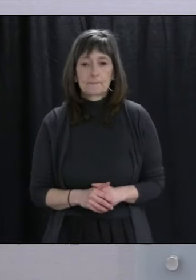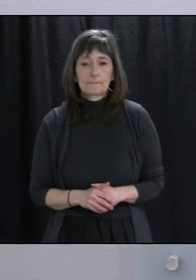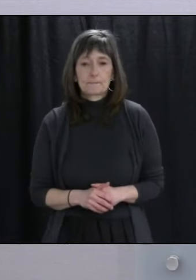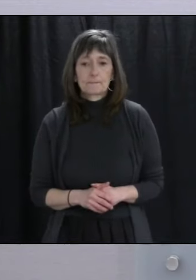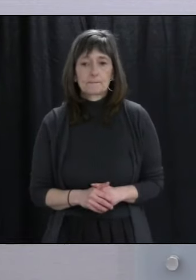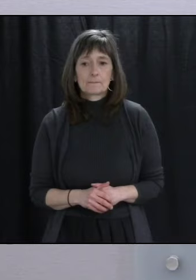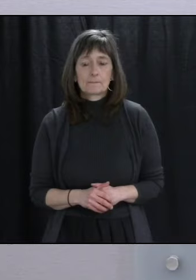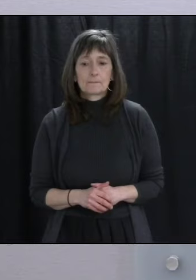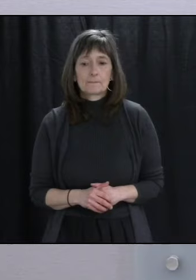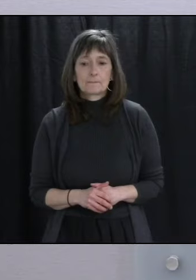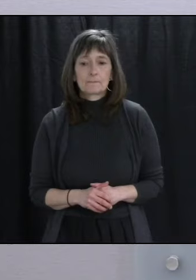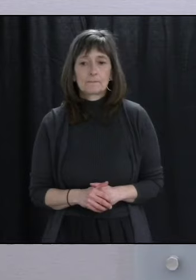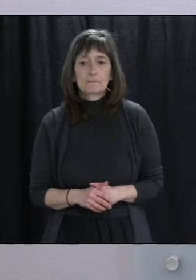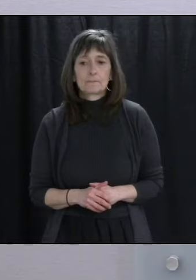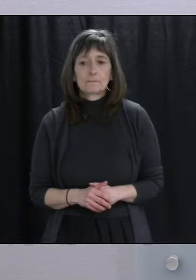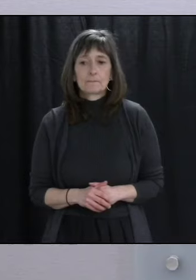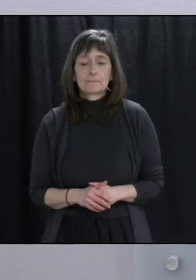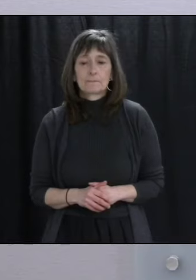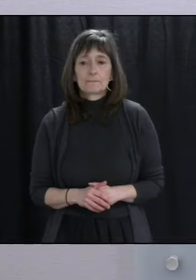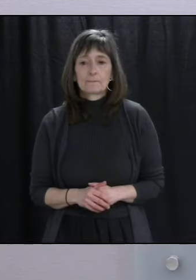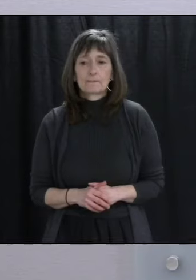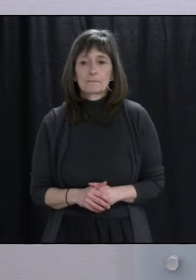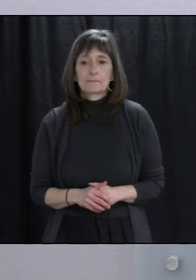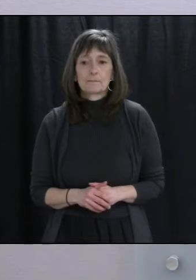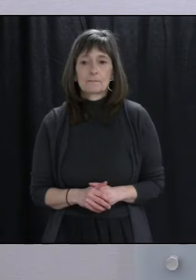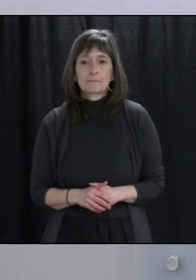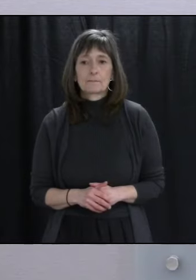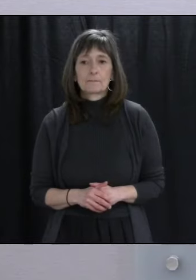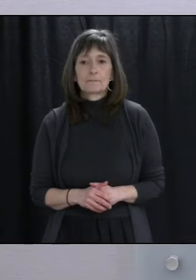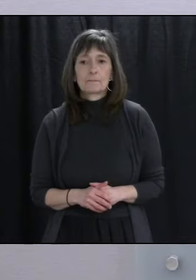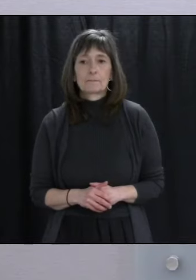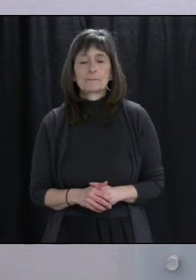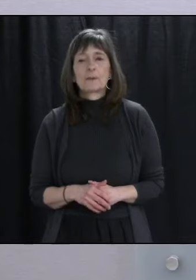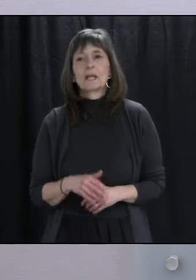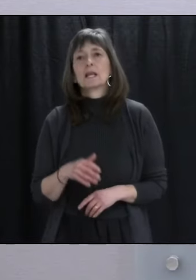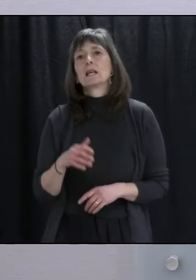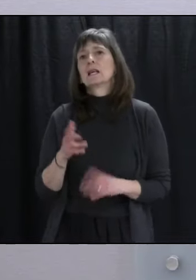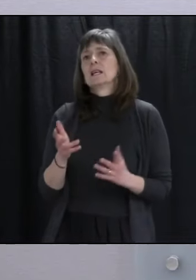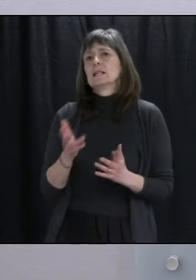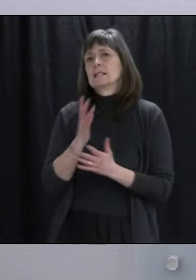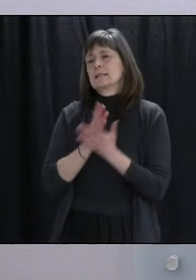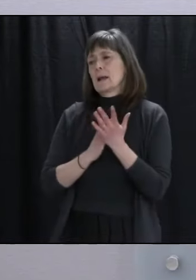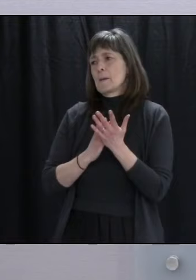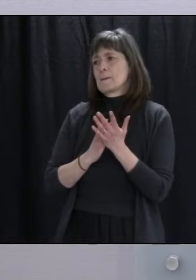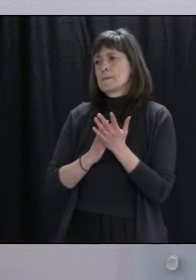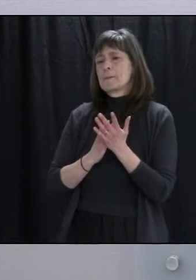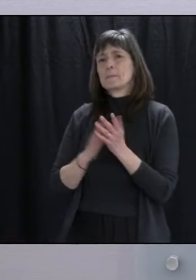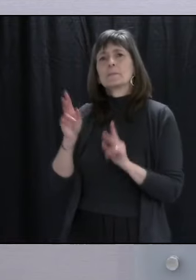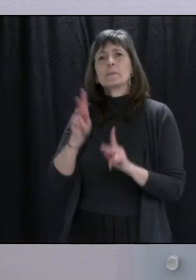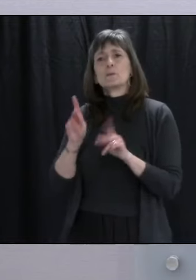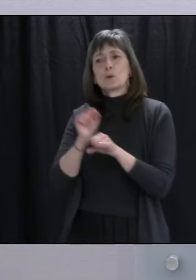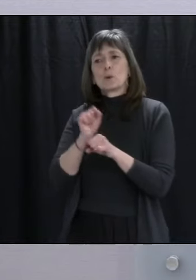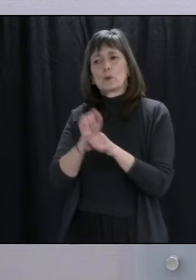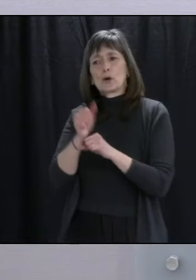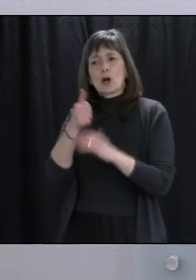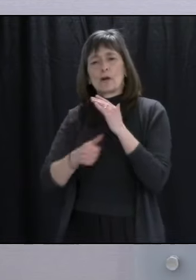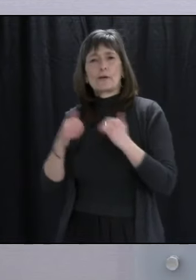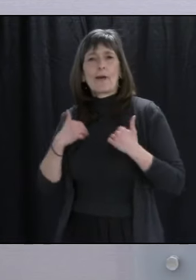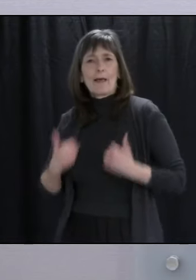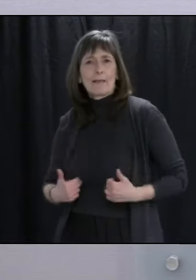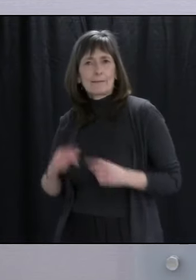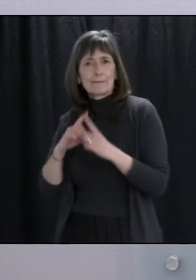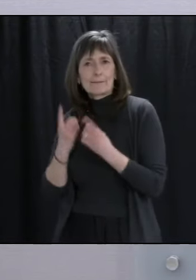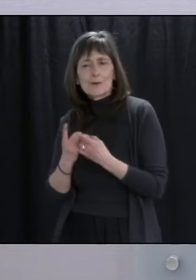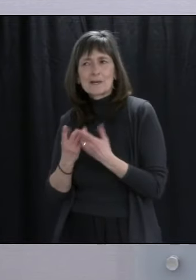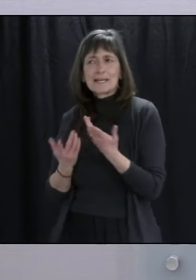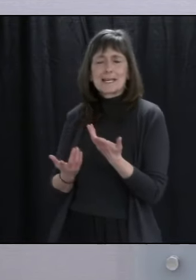and other health professionals are wondering what constitutes an urgent or emergency service, as they are able to open if either should occur, yet they're